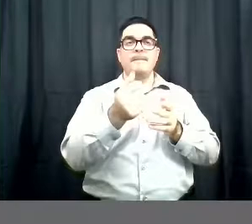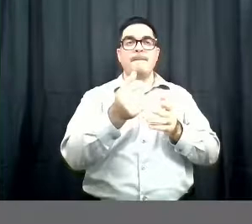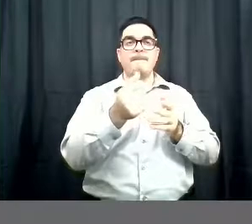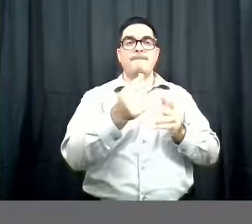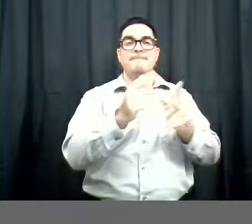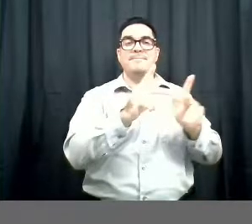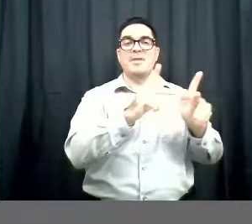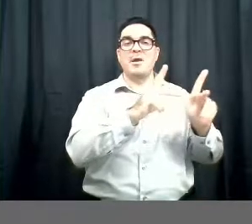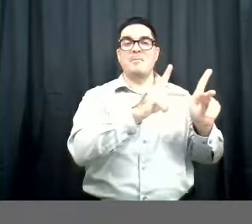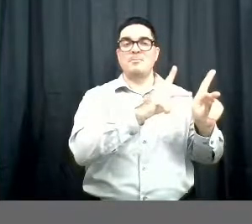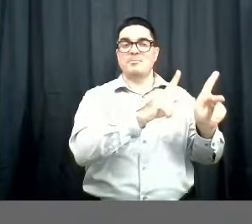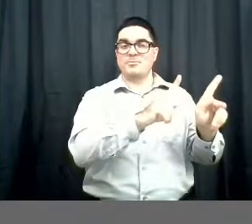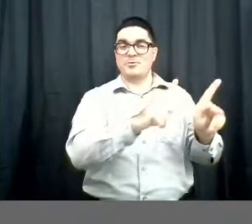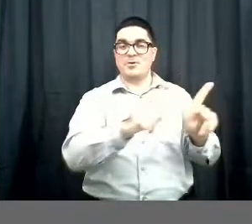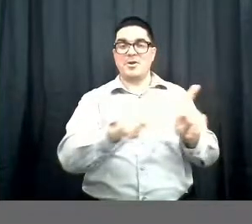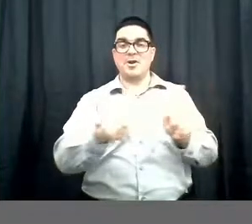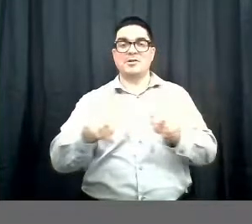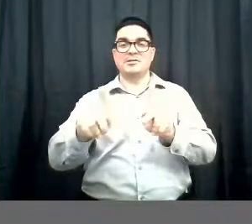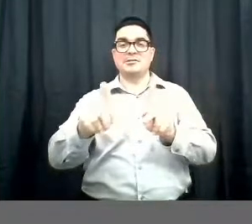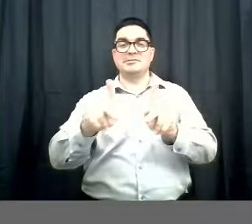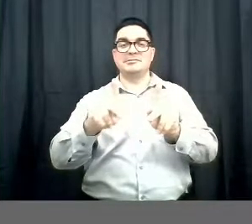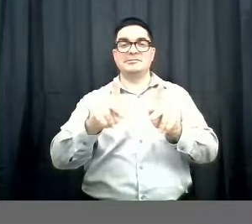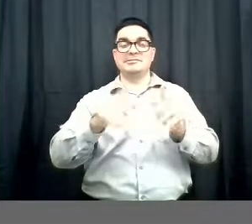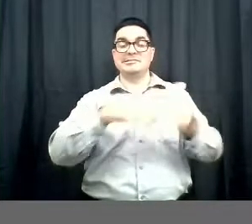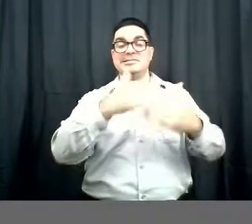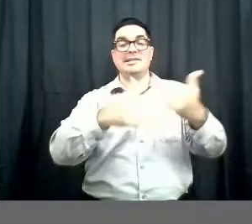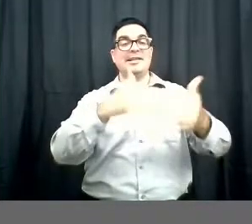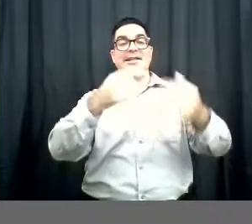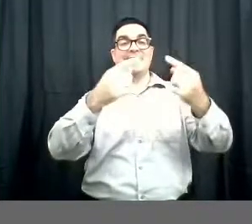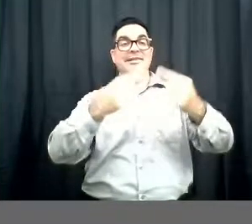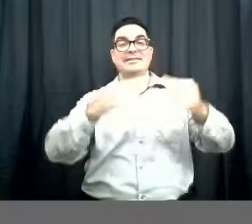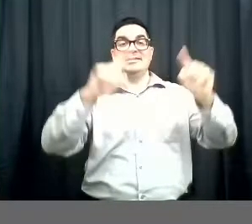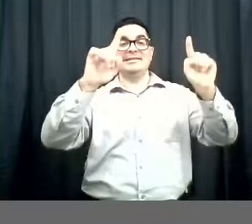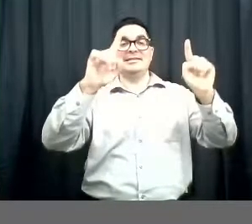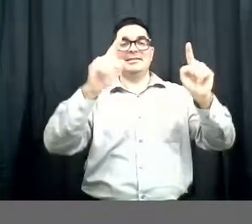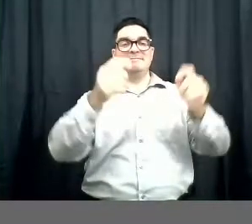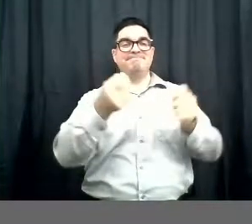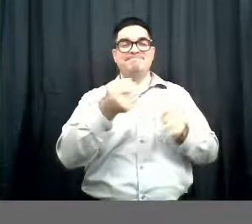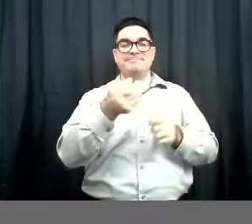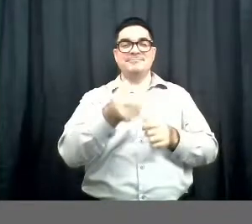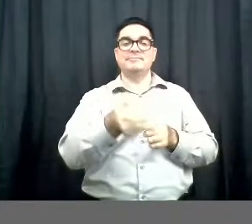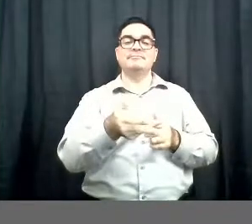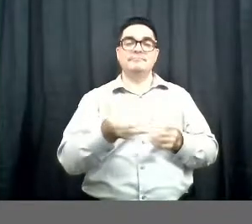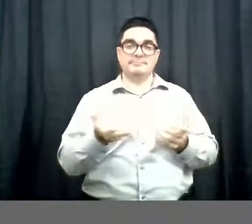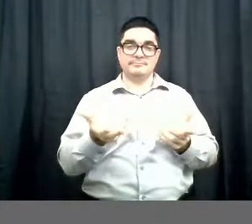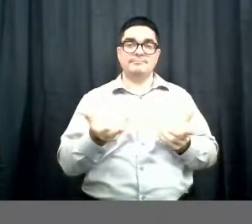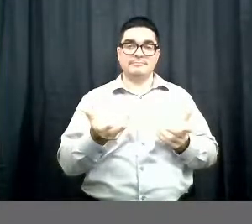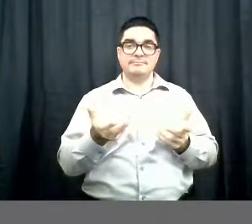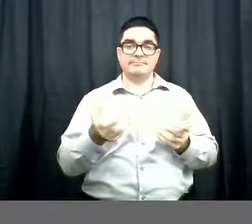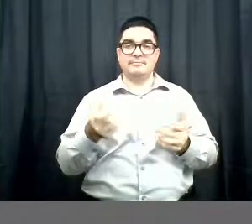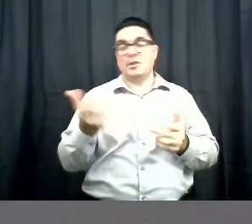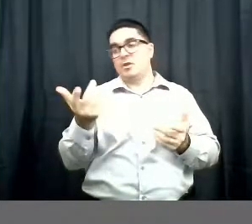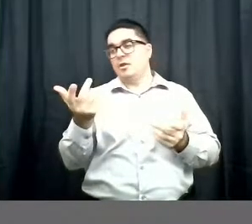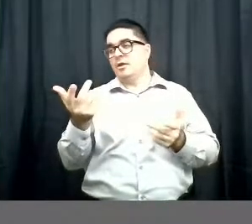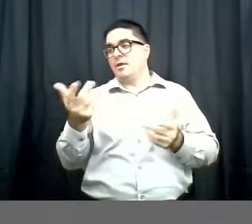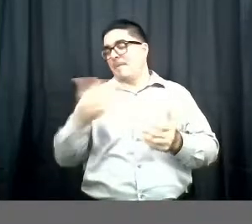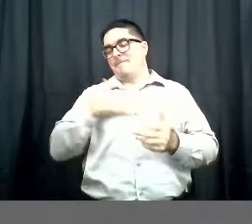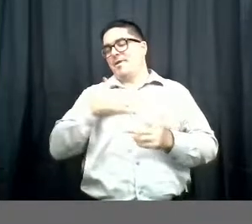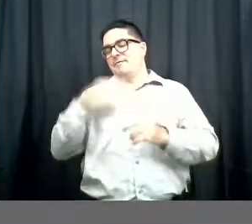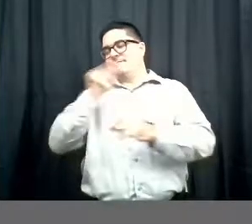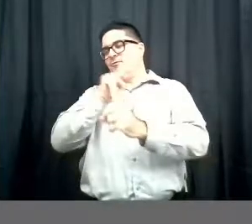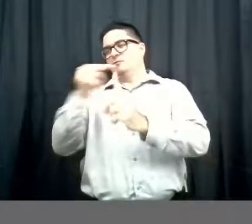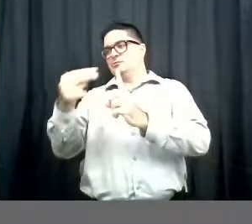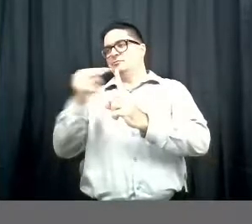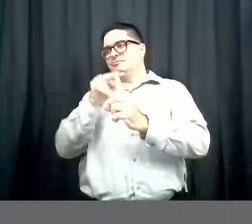And I would like that may not be the view of others, and that's okay. We don't all have to agree. That's just my view. I would like that